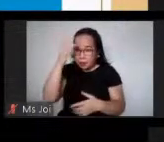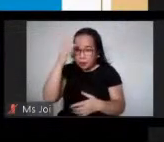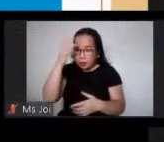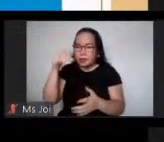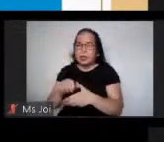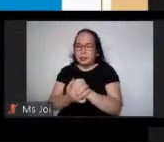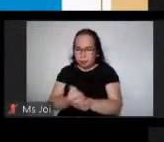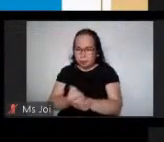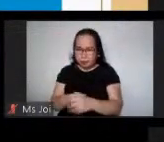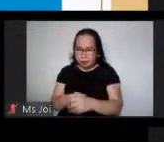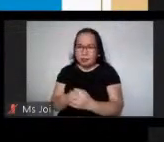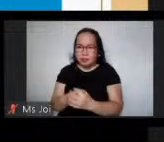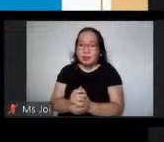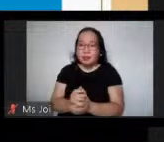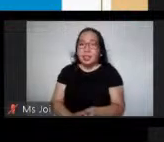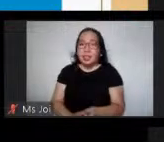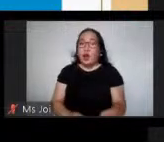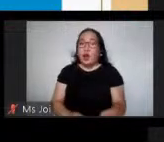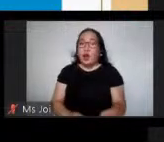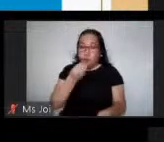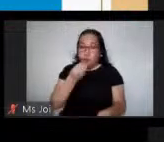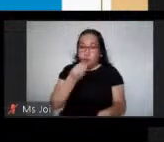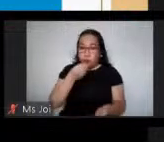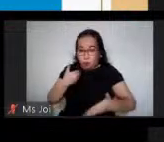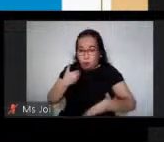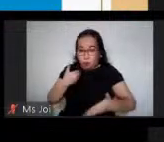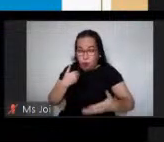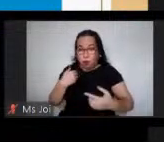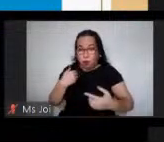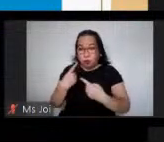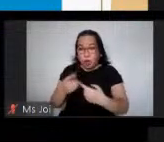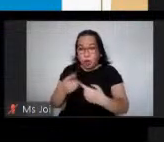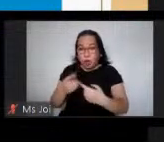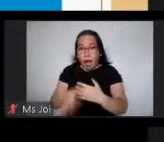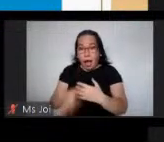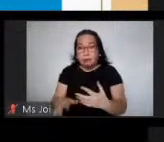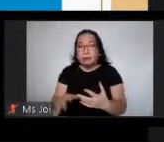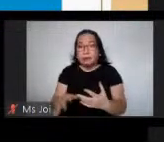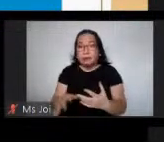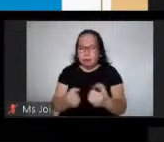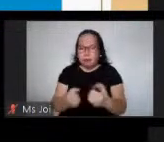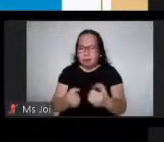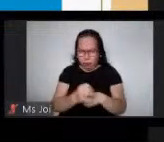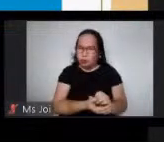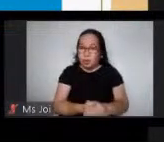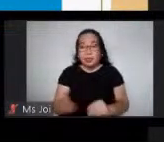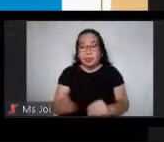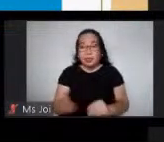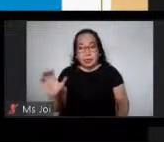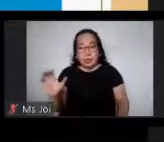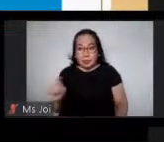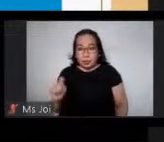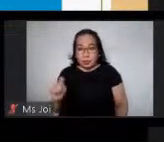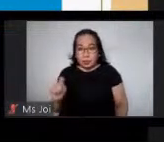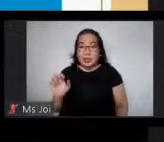and after you prepare food, after toilet use. And of course, kung talagang madumi yung hands